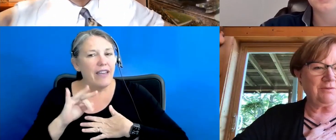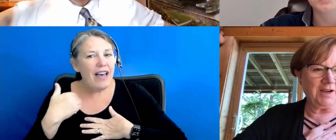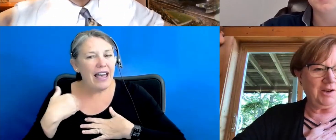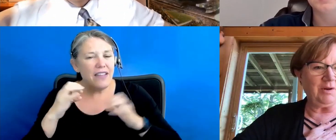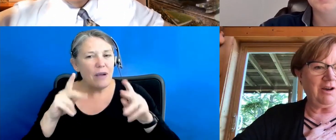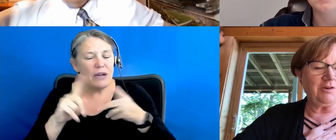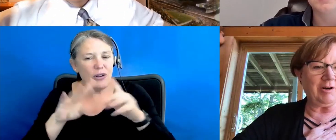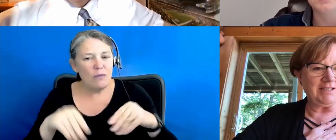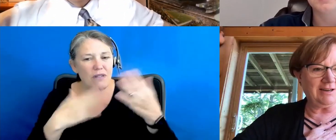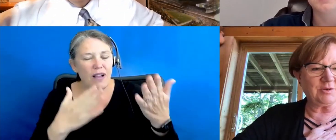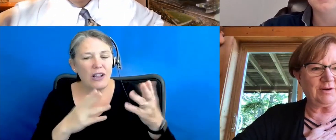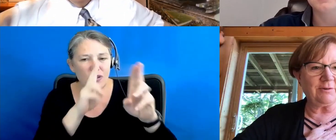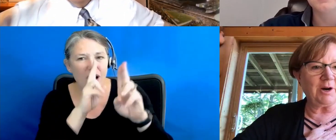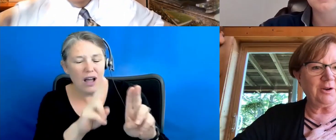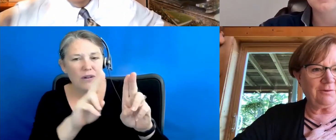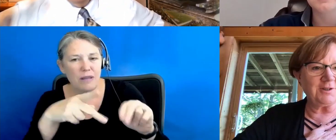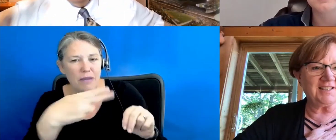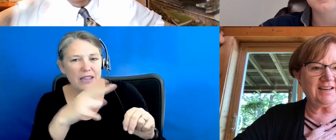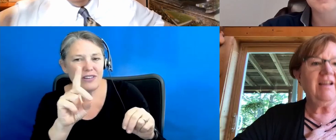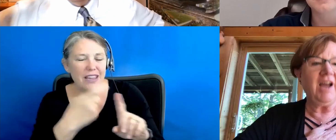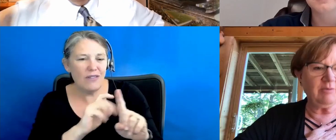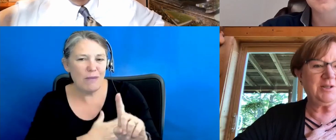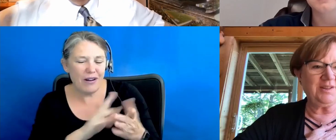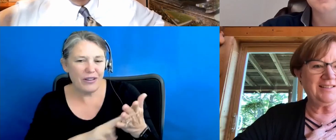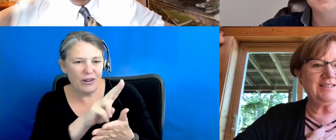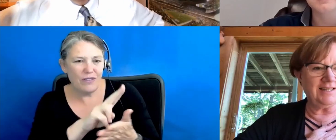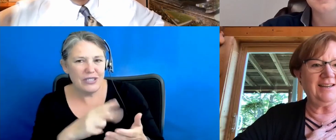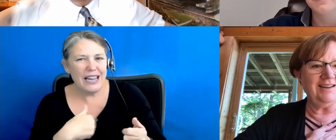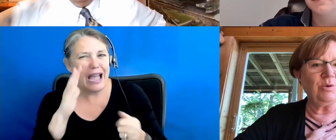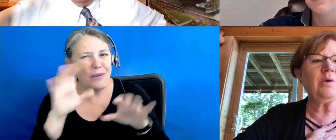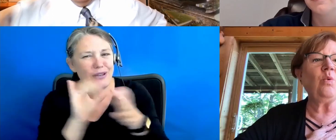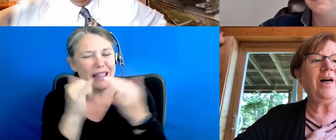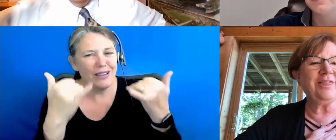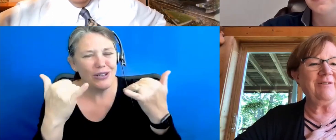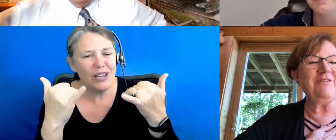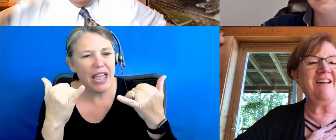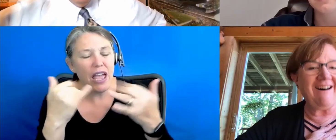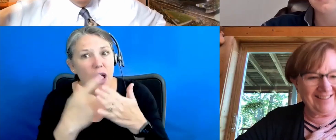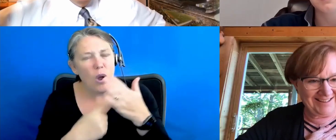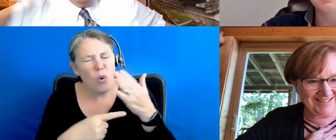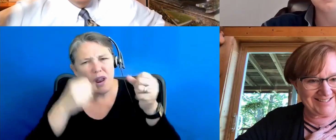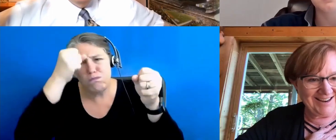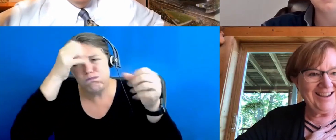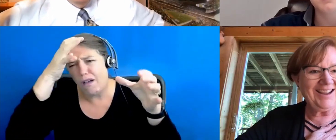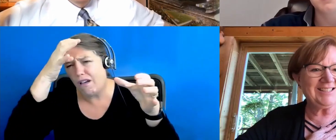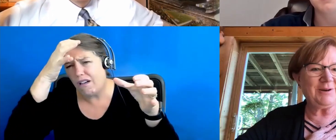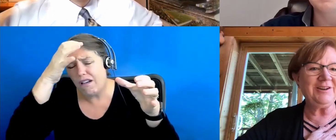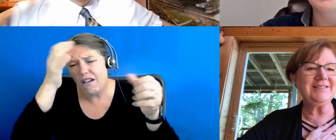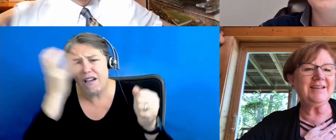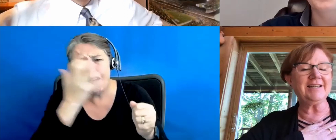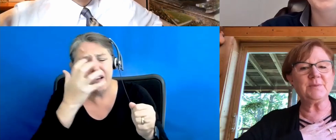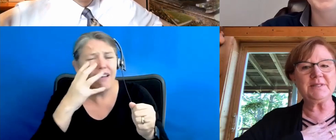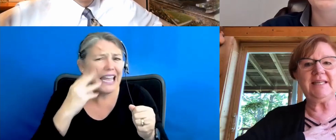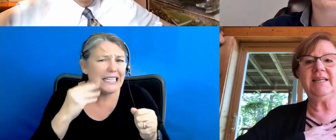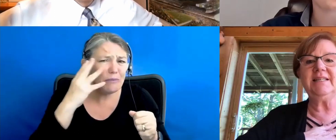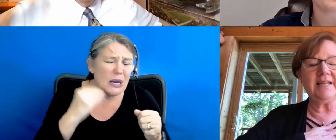to provide you an honorary doctorate from our university, I would do that today. What a wealth of knowledge, experience,